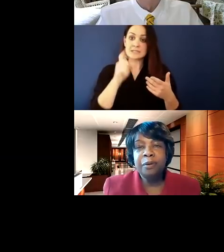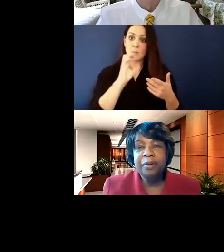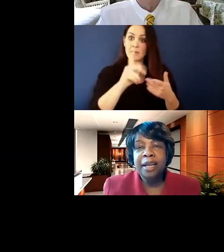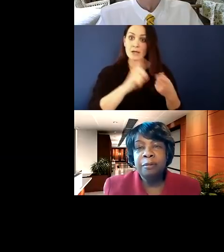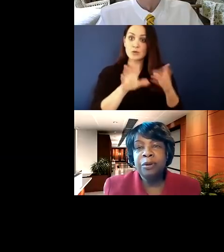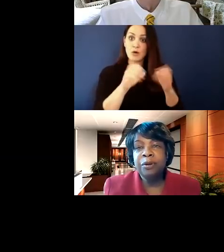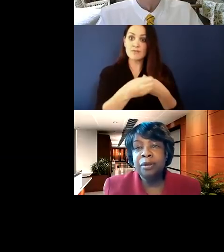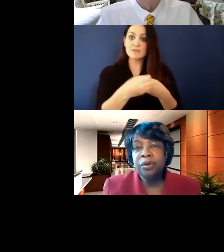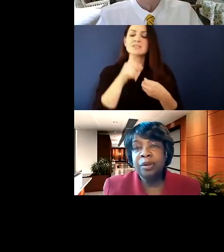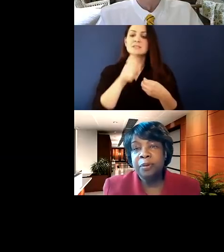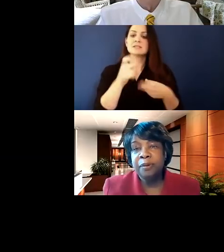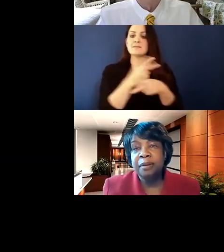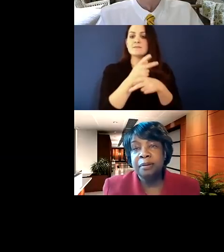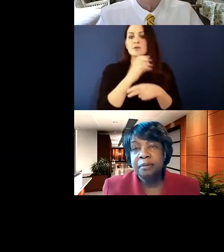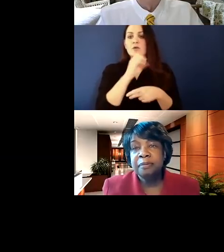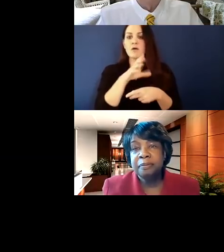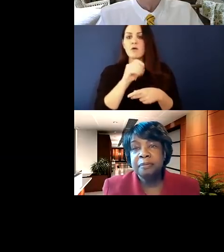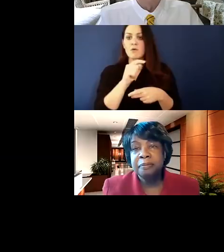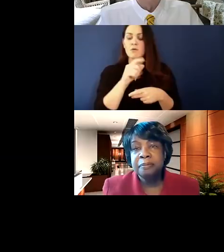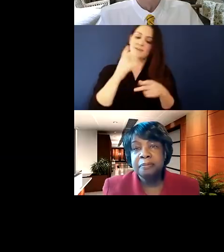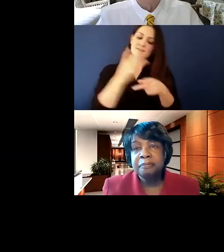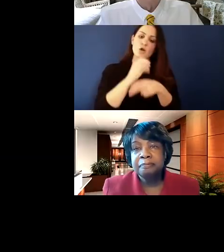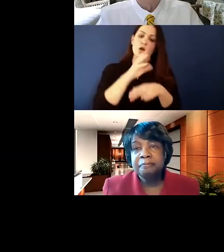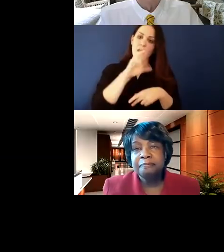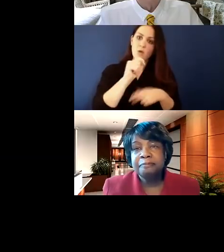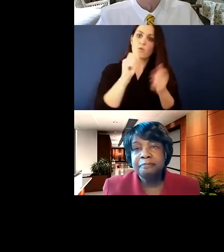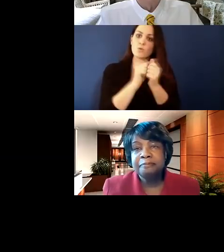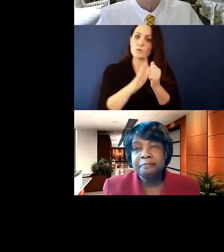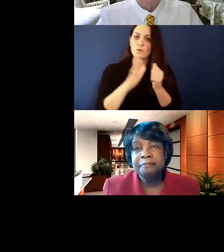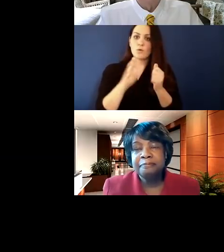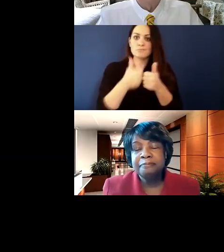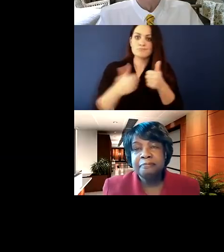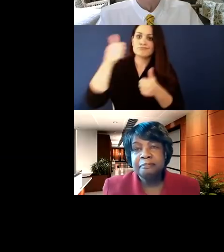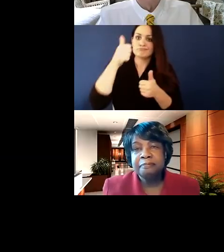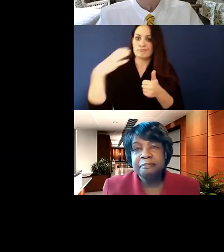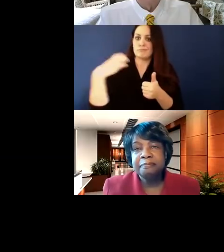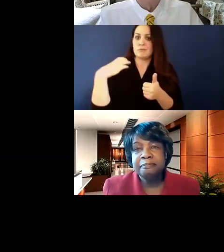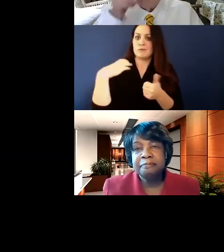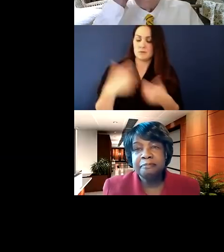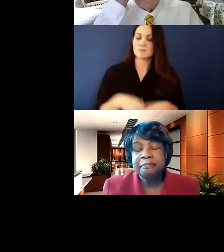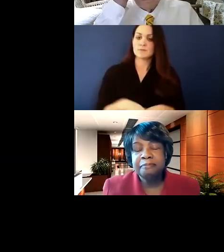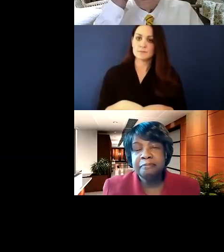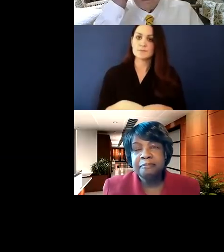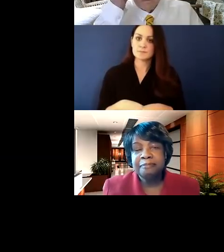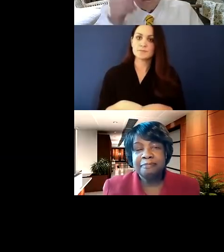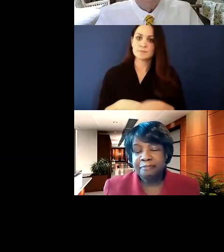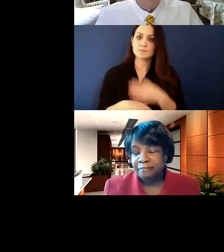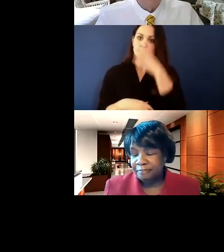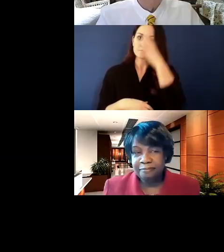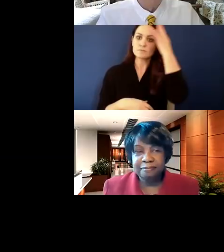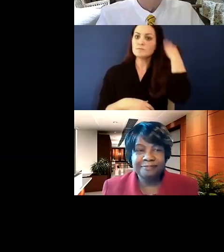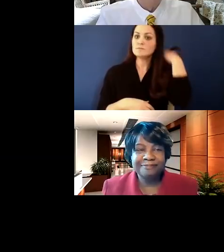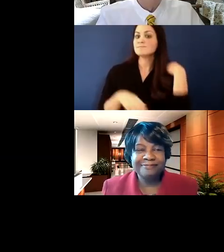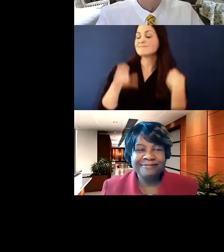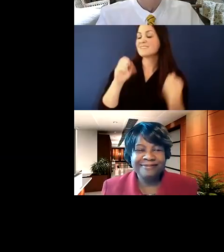have to work that out with your leadership person. Okay. Thank you, Dee. For the moment, I'll let